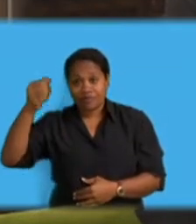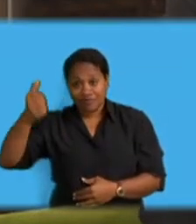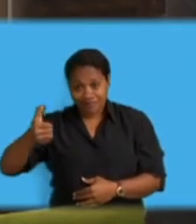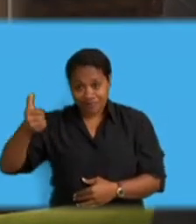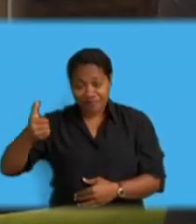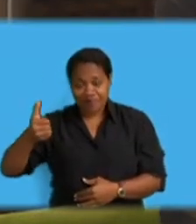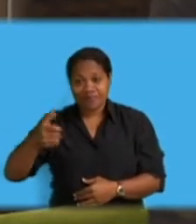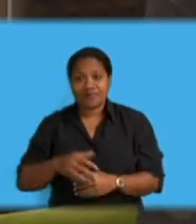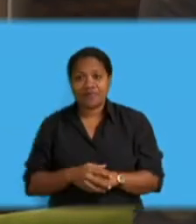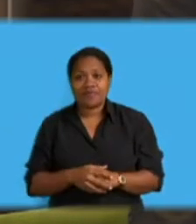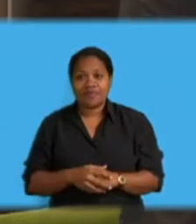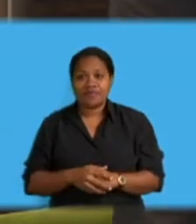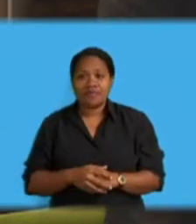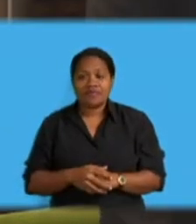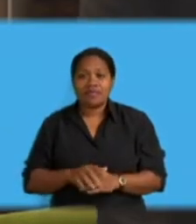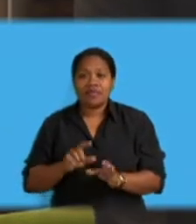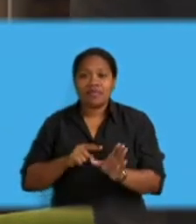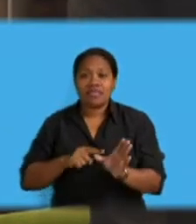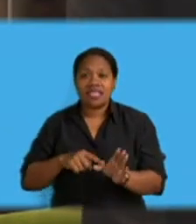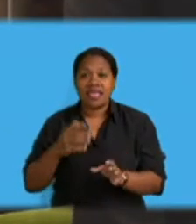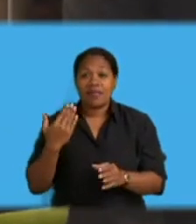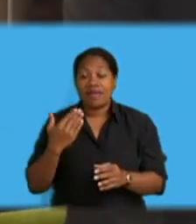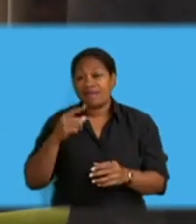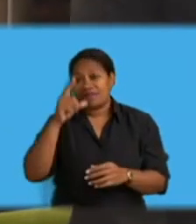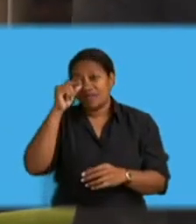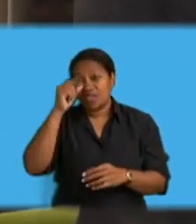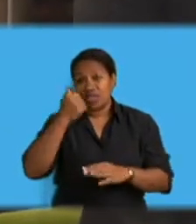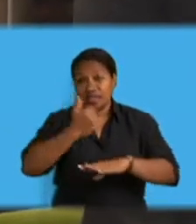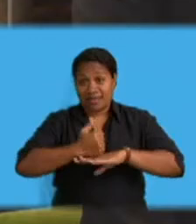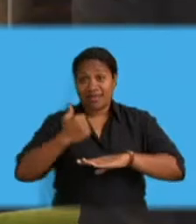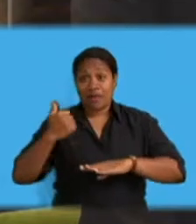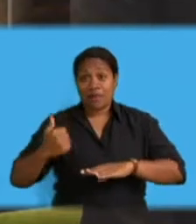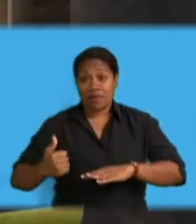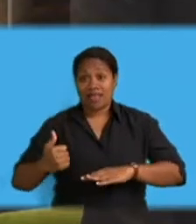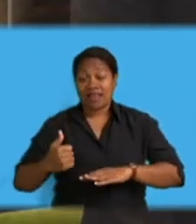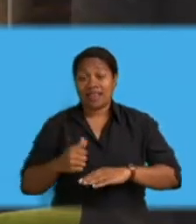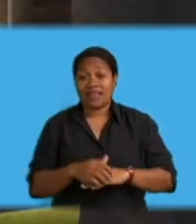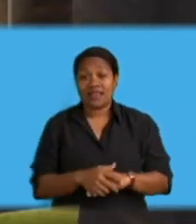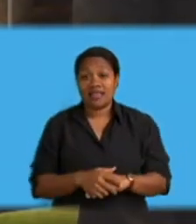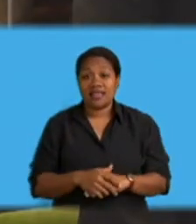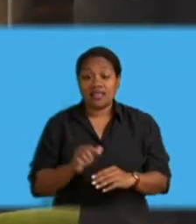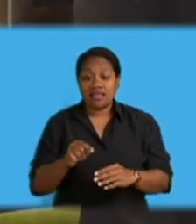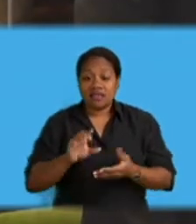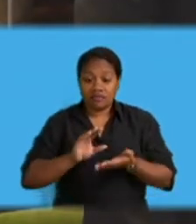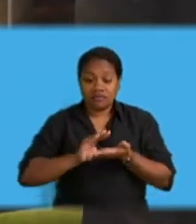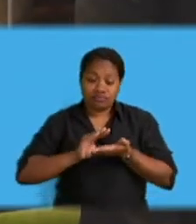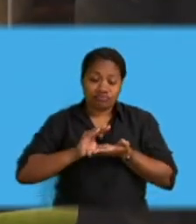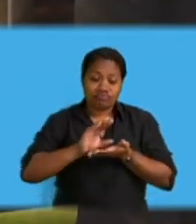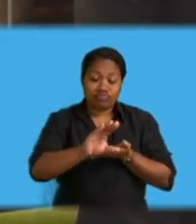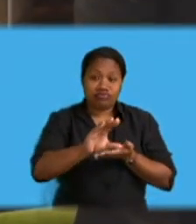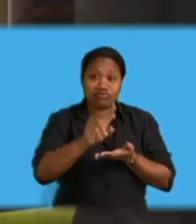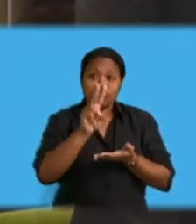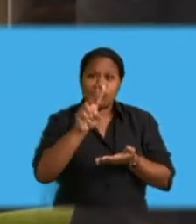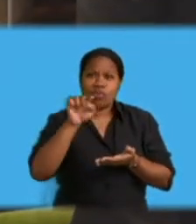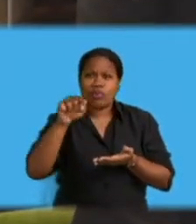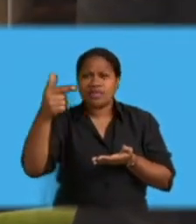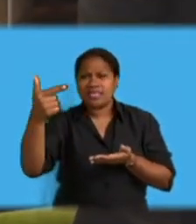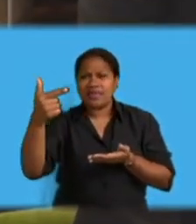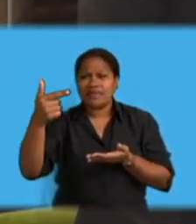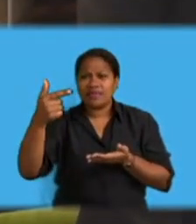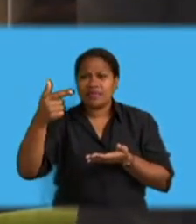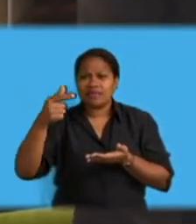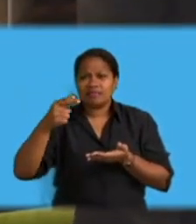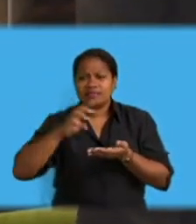ago, between the government, the Fijian government and the South Pacific Community, OSPC, to allocate $2.71 million from the